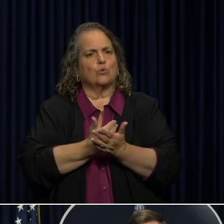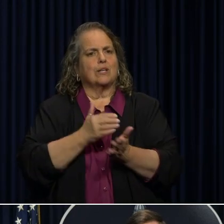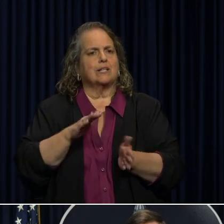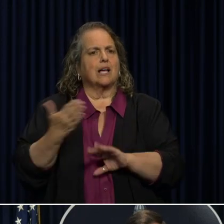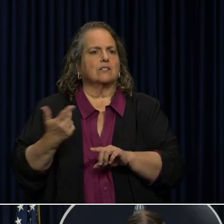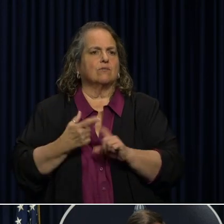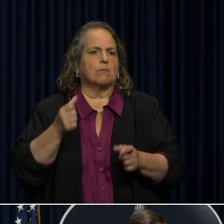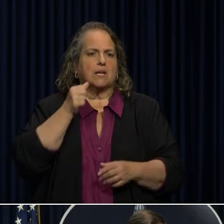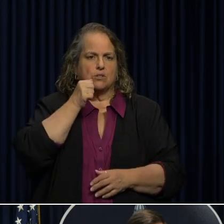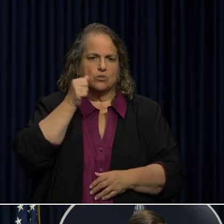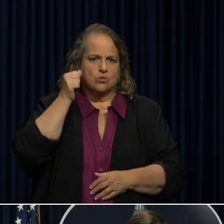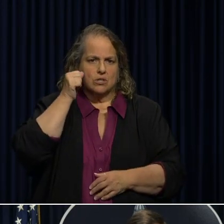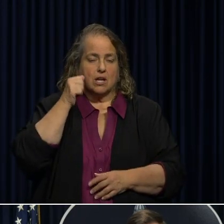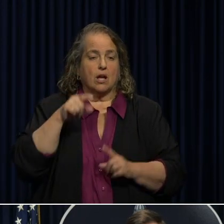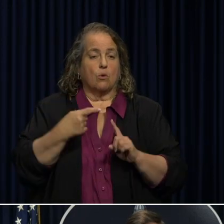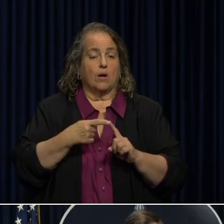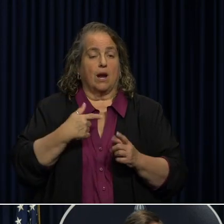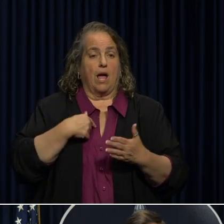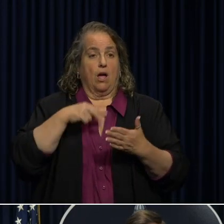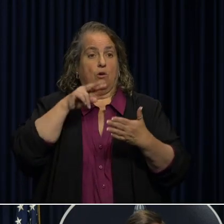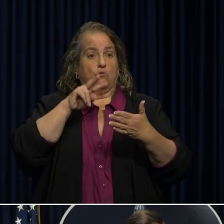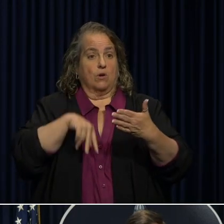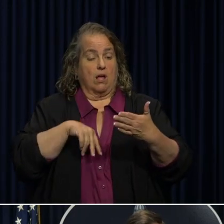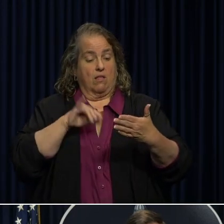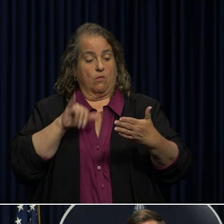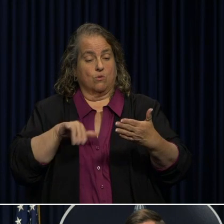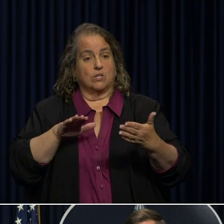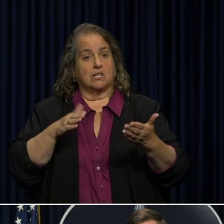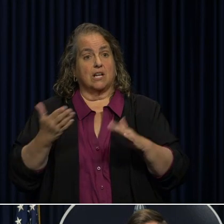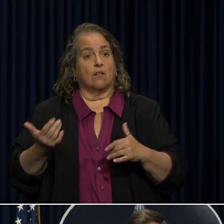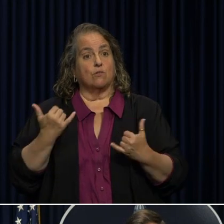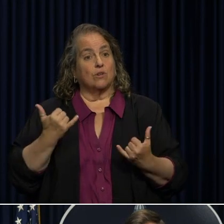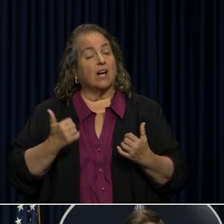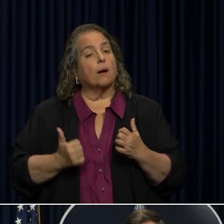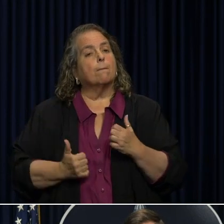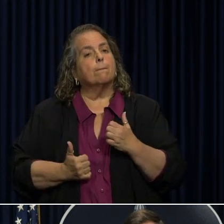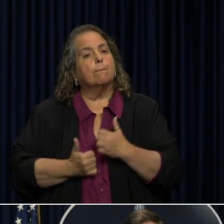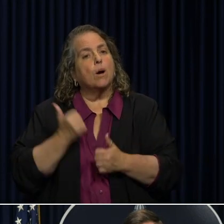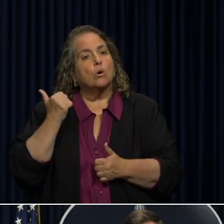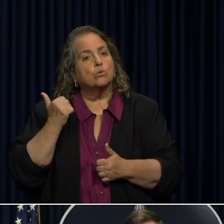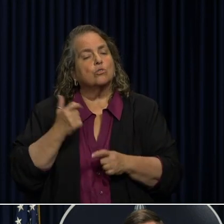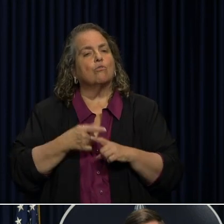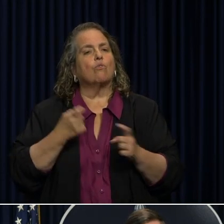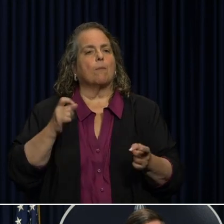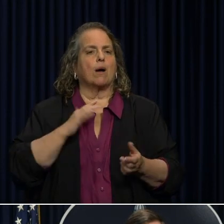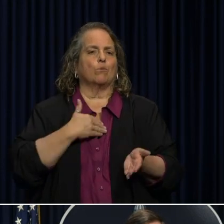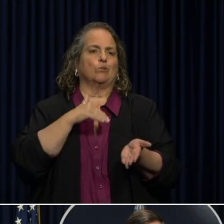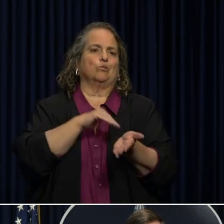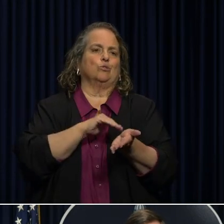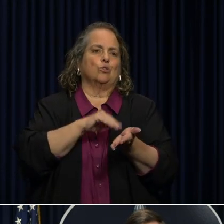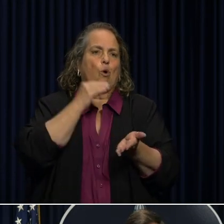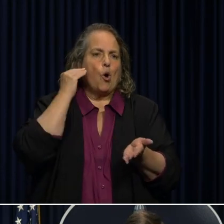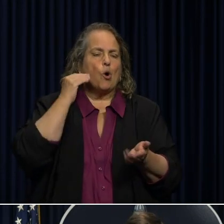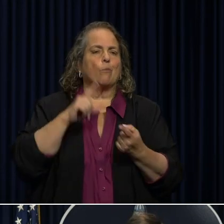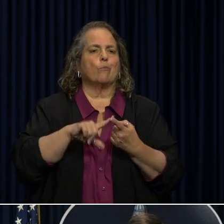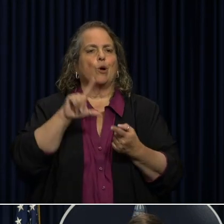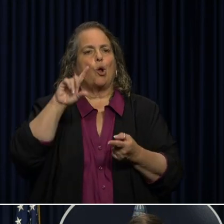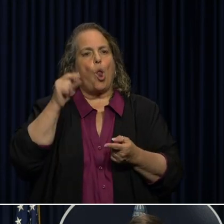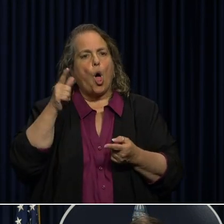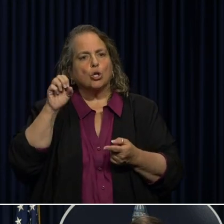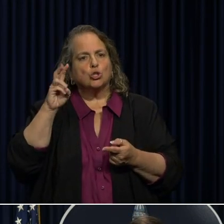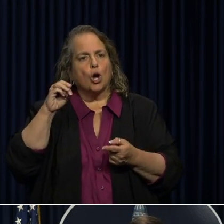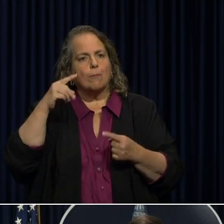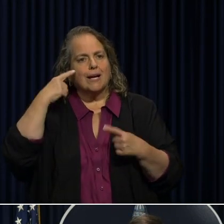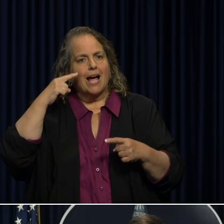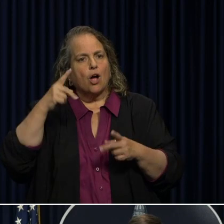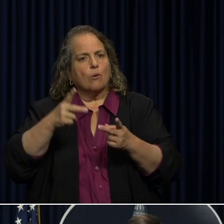yesterday. So when we read those deaths today, most of them are from our long-term care facilities. And